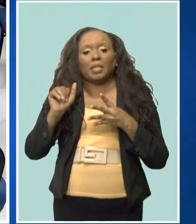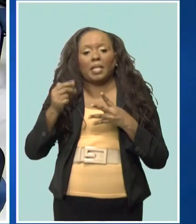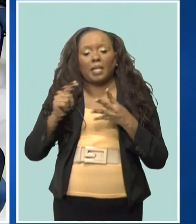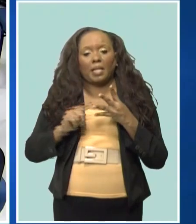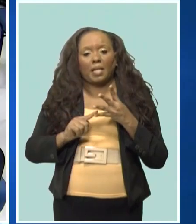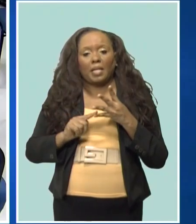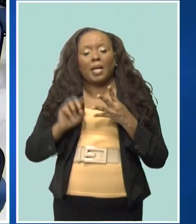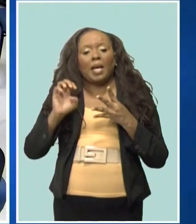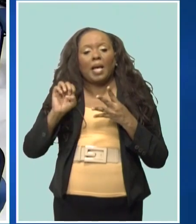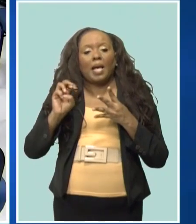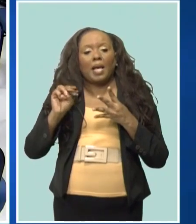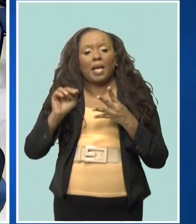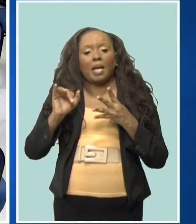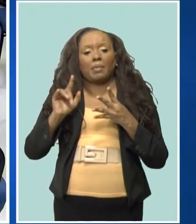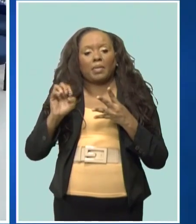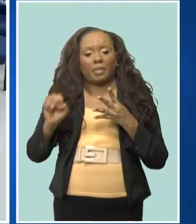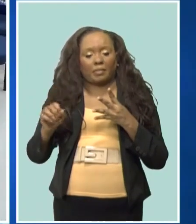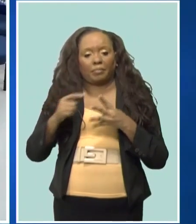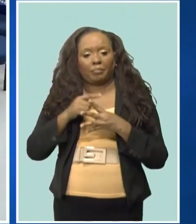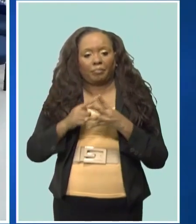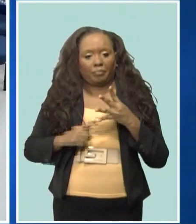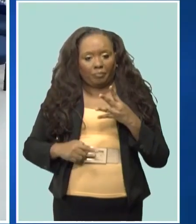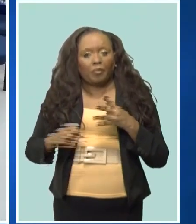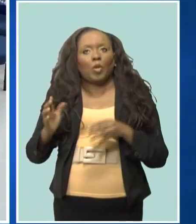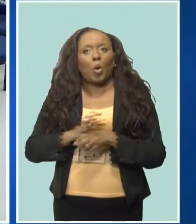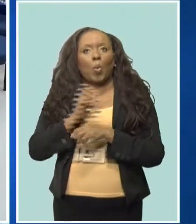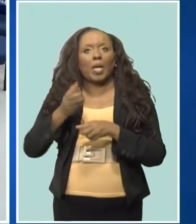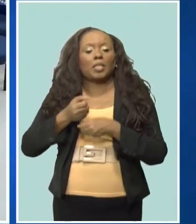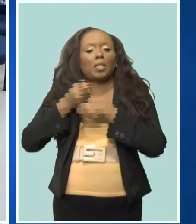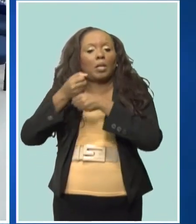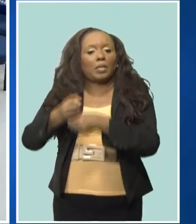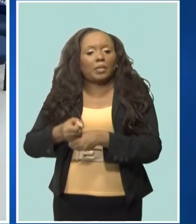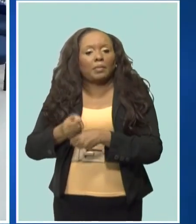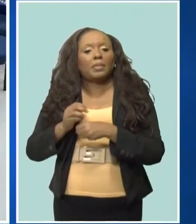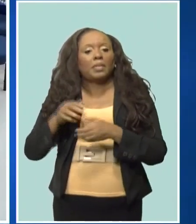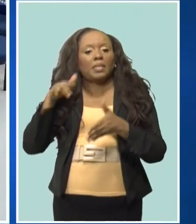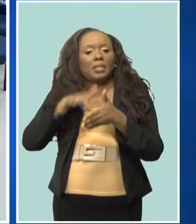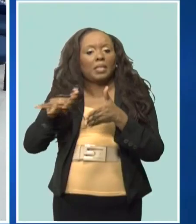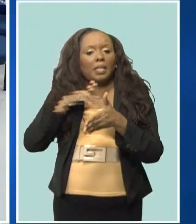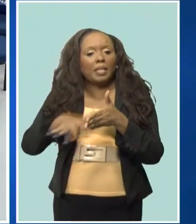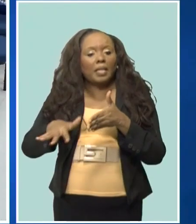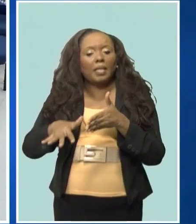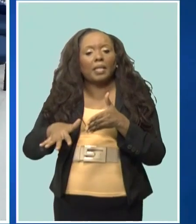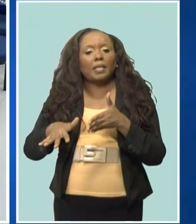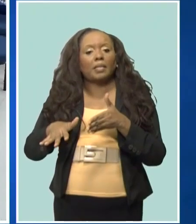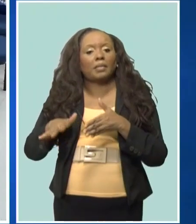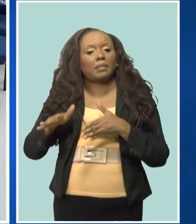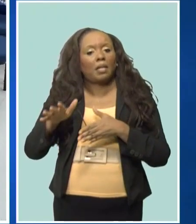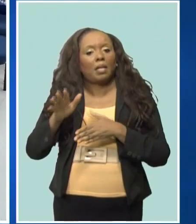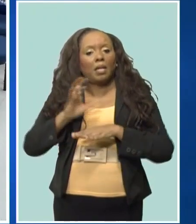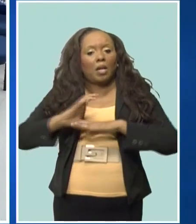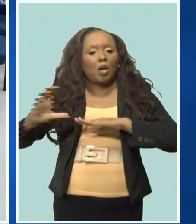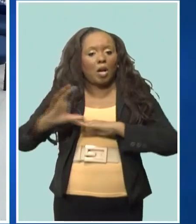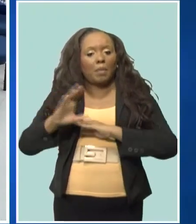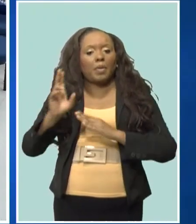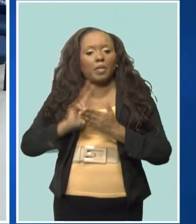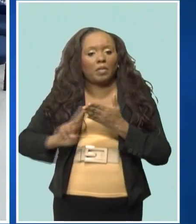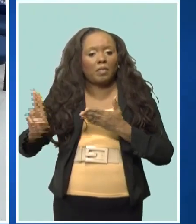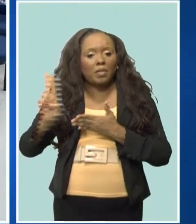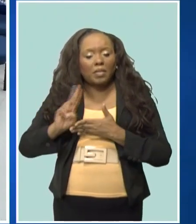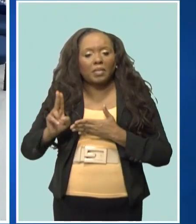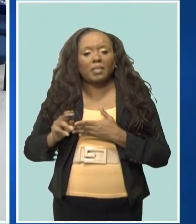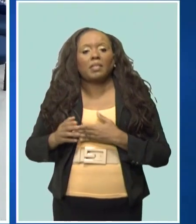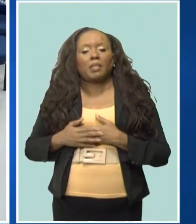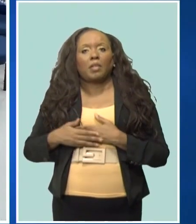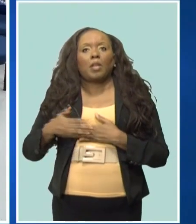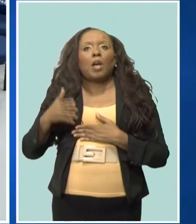for study at a Caribbean university and takes the form of an educational grant of Barbados $5,000 per